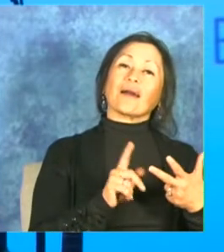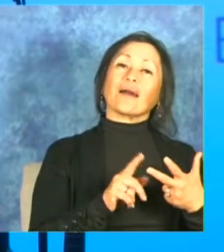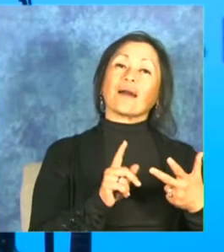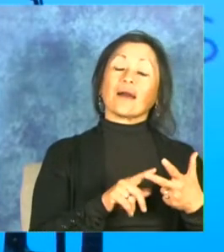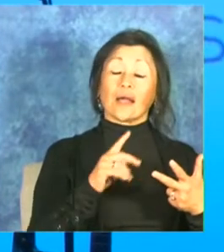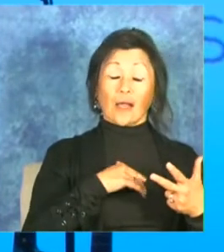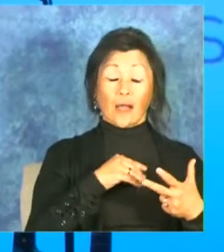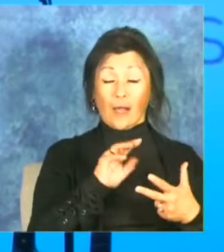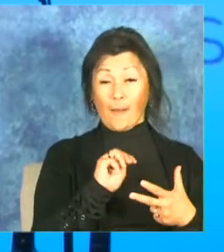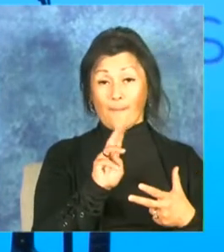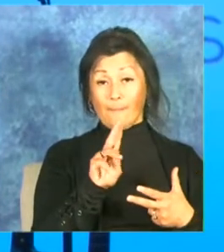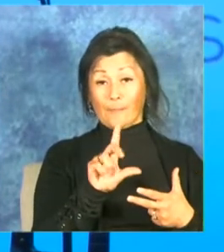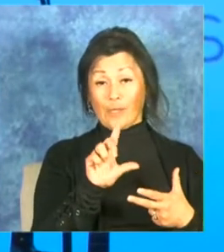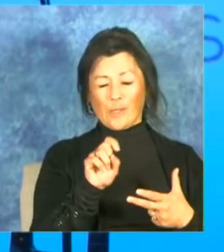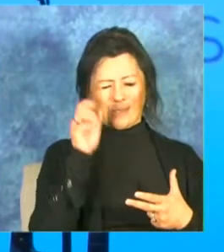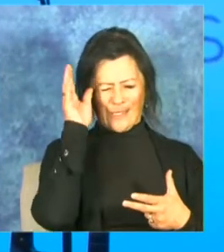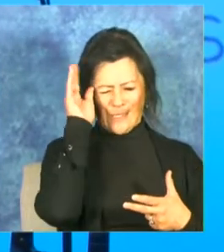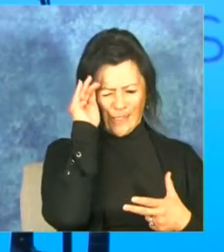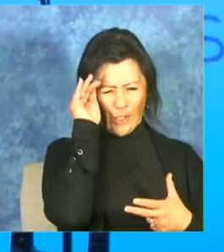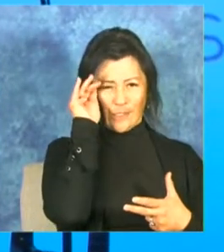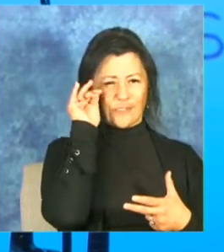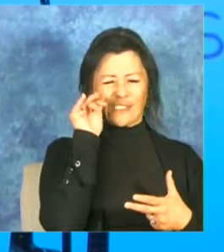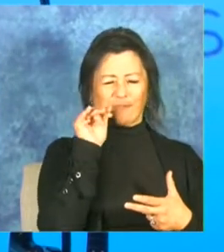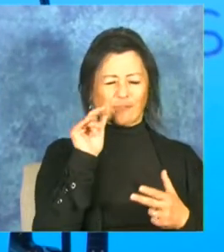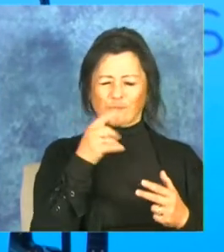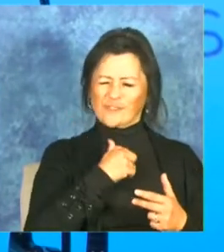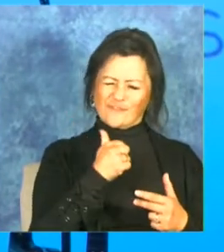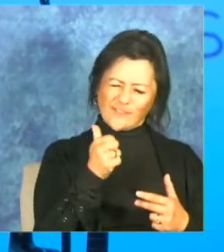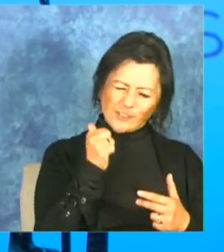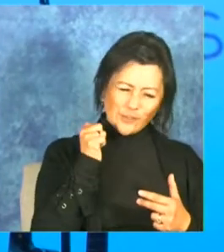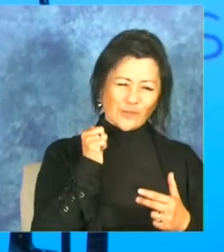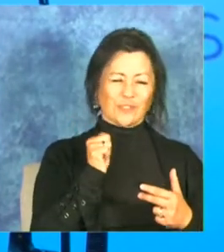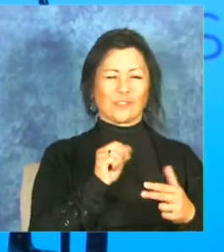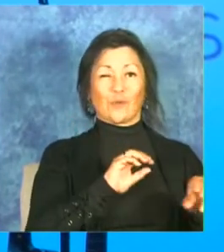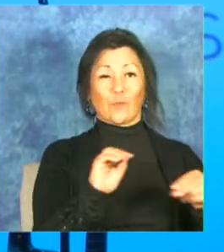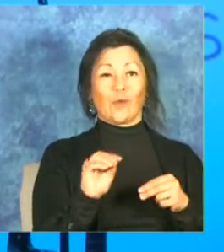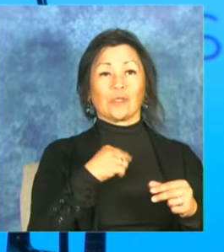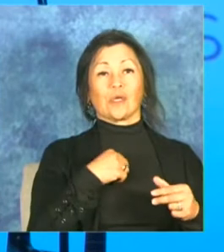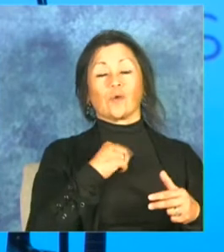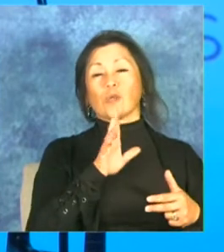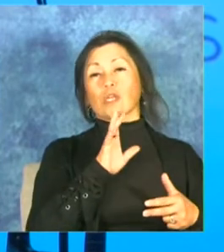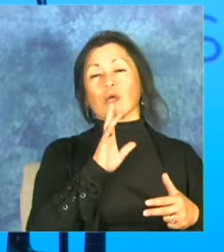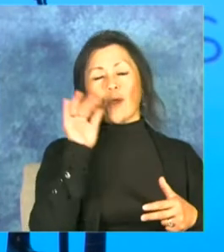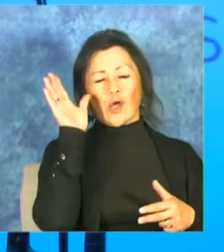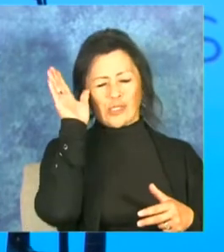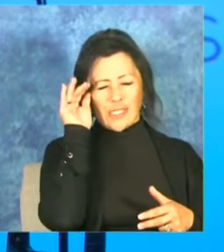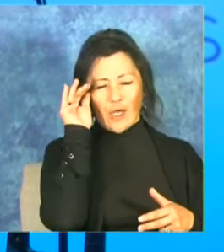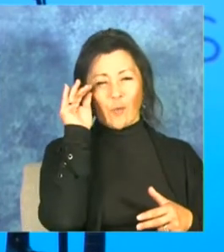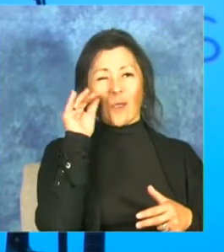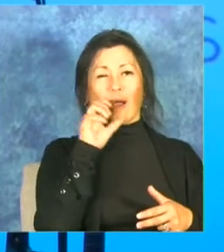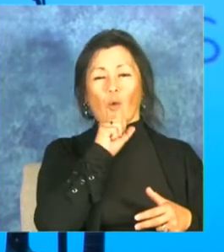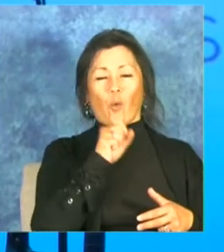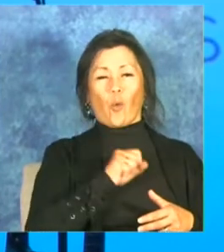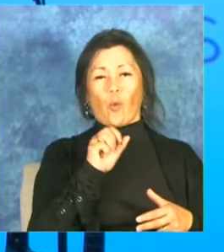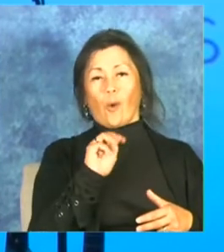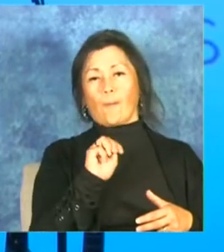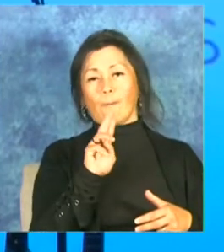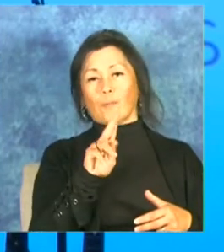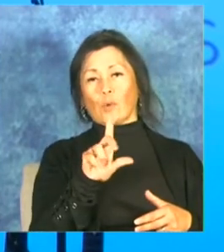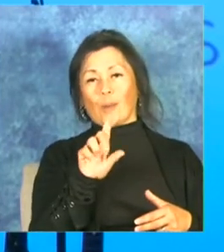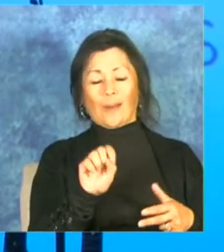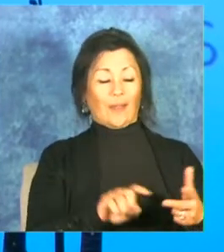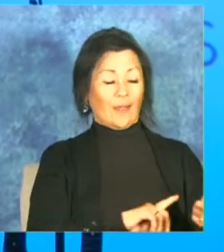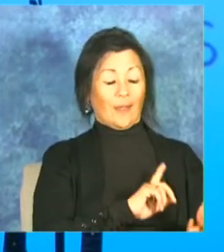They're pretty stubborn, digging in their heels. So we talk about stubborn as an old mule, Missouri